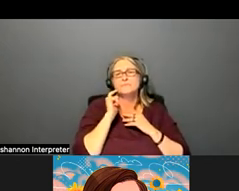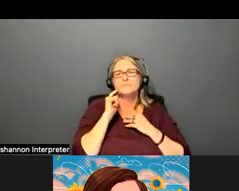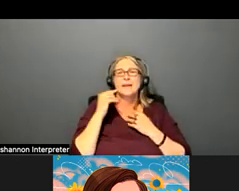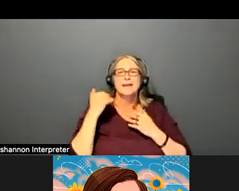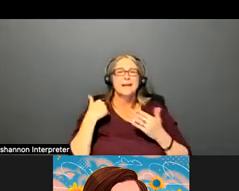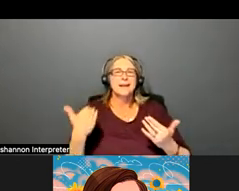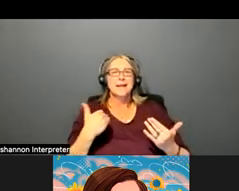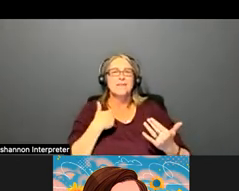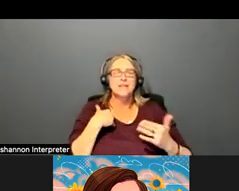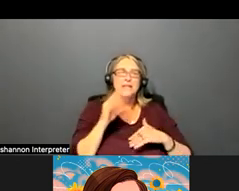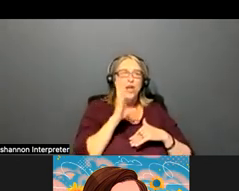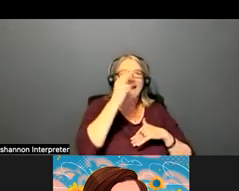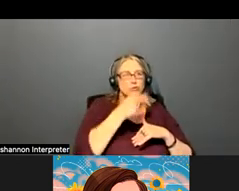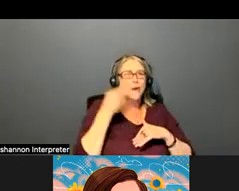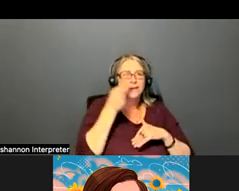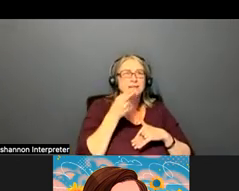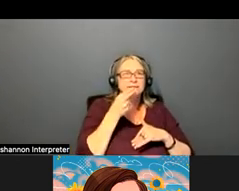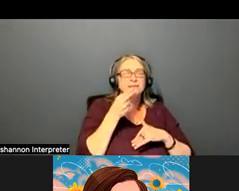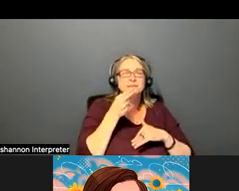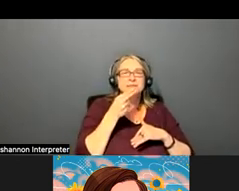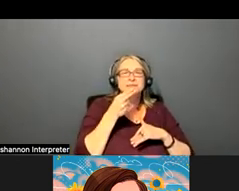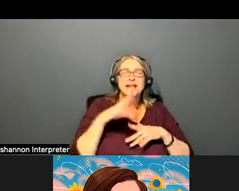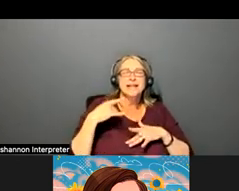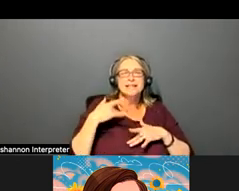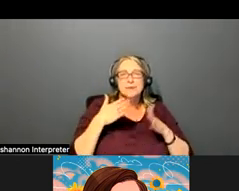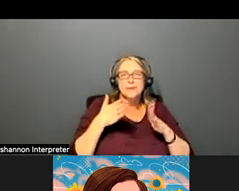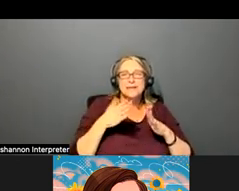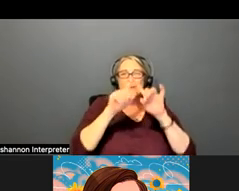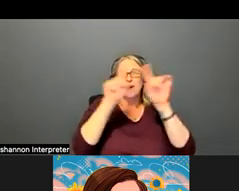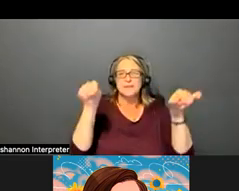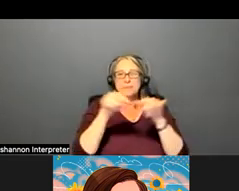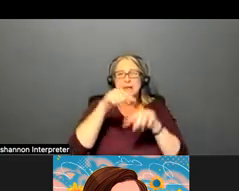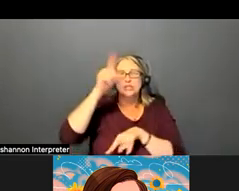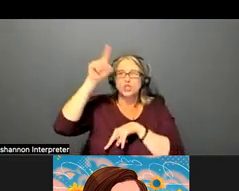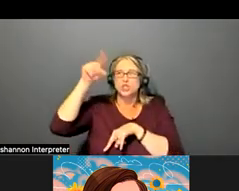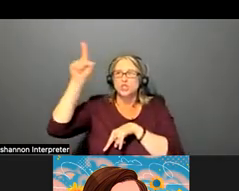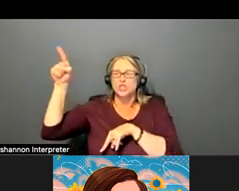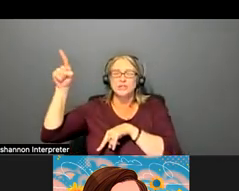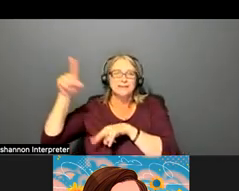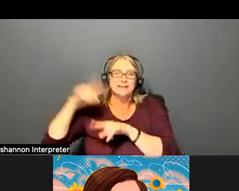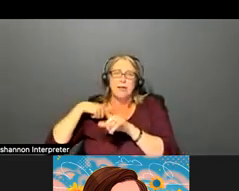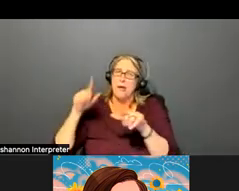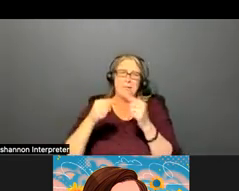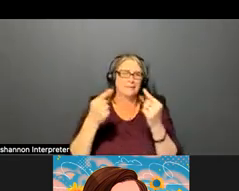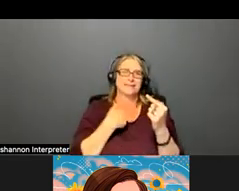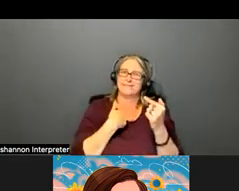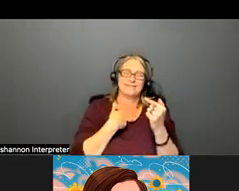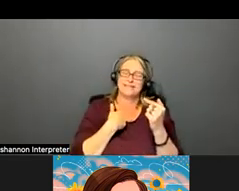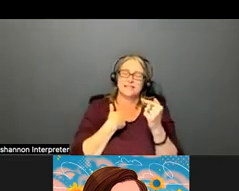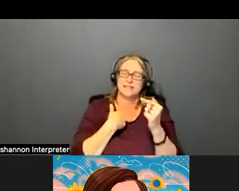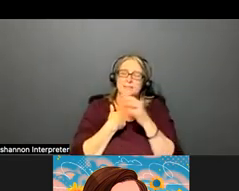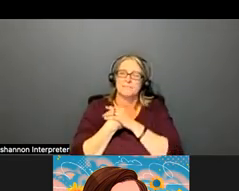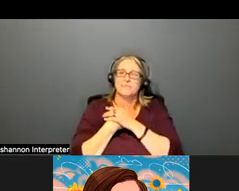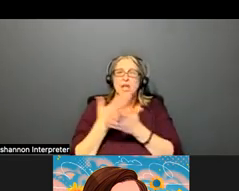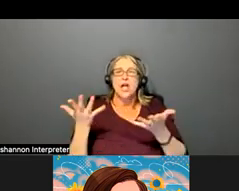conventionally attractive, and so he sort of checks all these boxes of the things that I'm not. And what's so